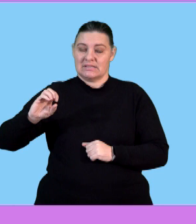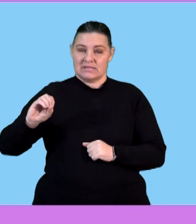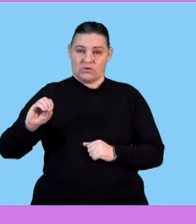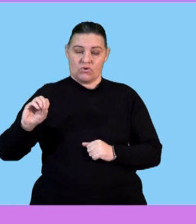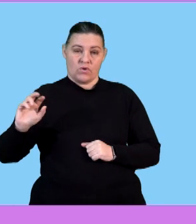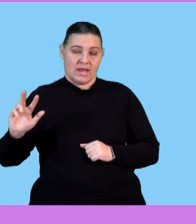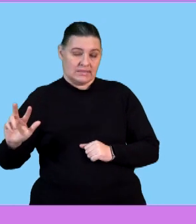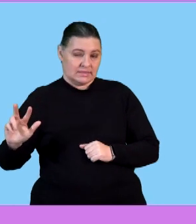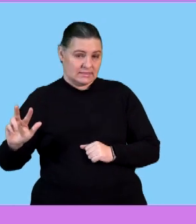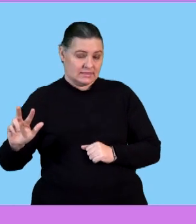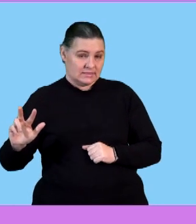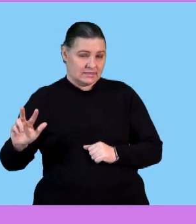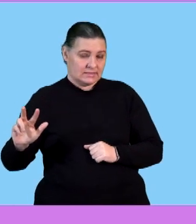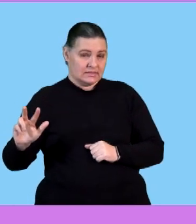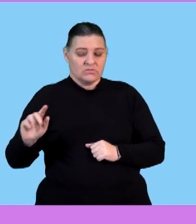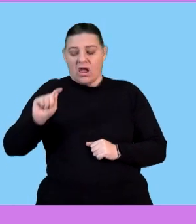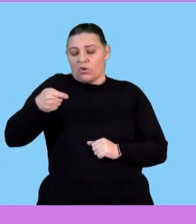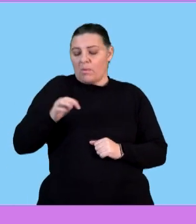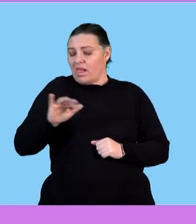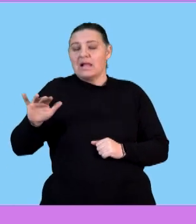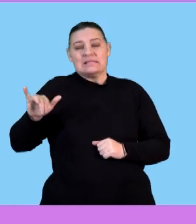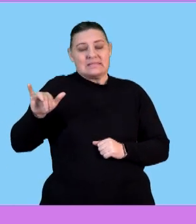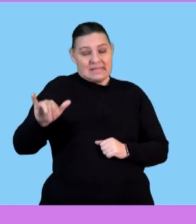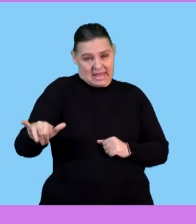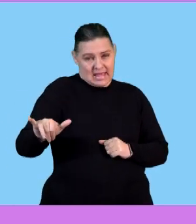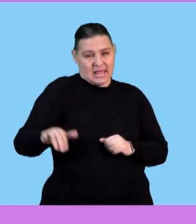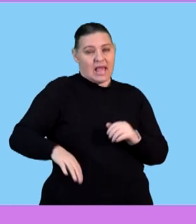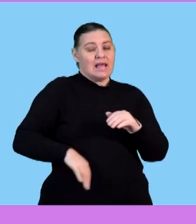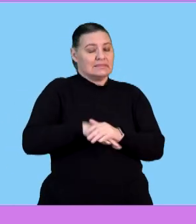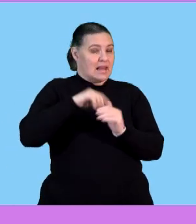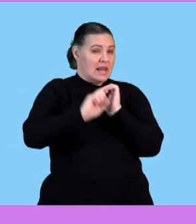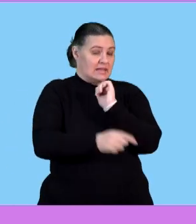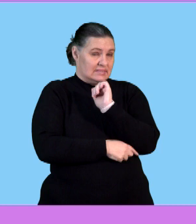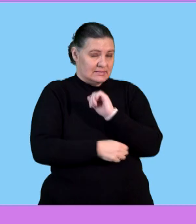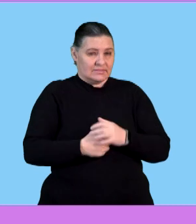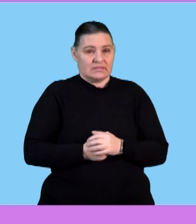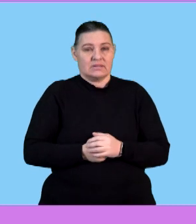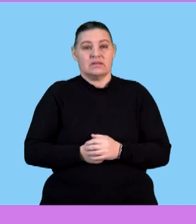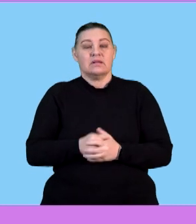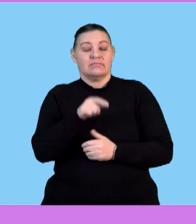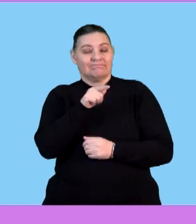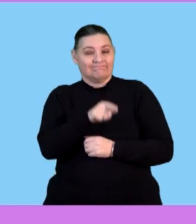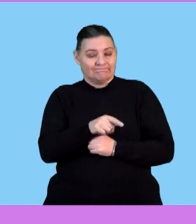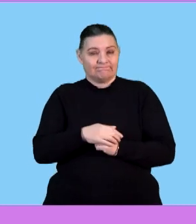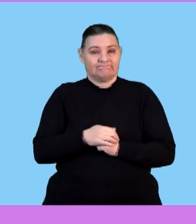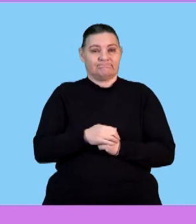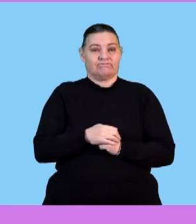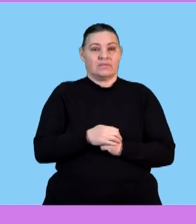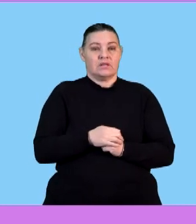926,208. Like I mentioned, let's leave all the decimals in play till the very last step. Therefore,